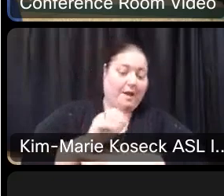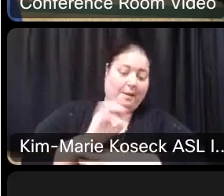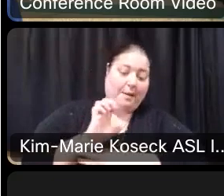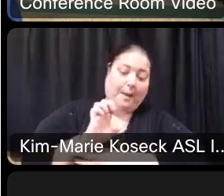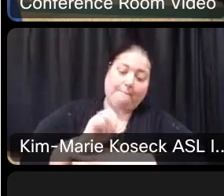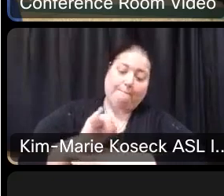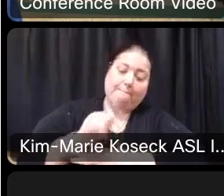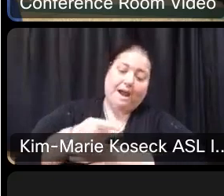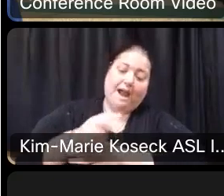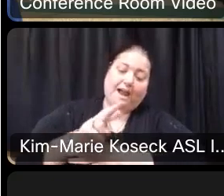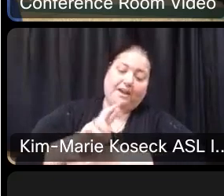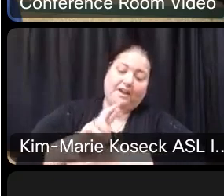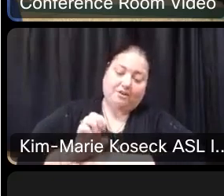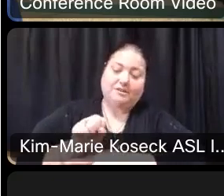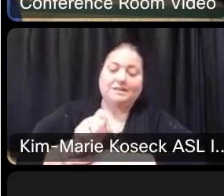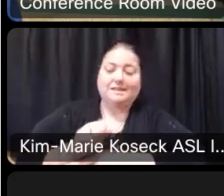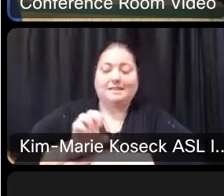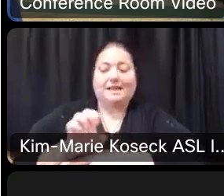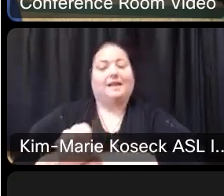and some of the other private entities